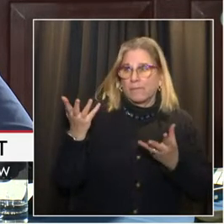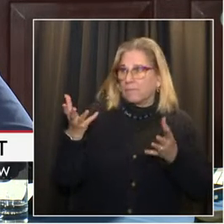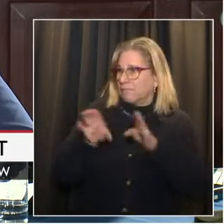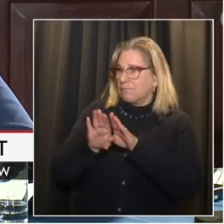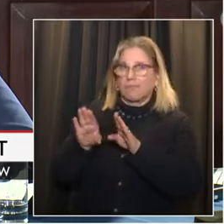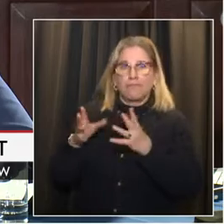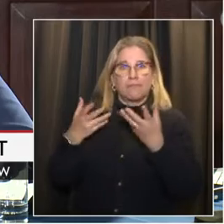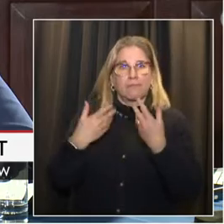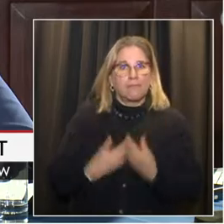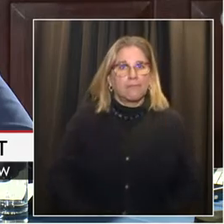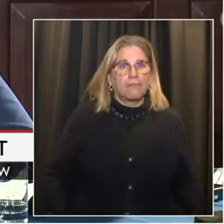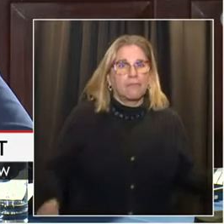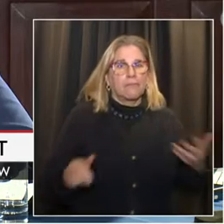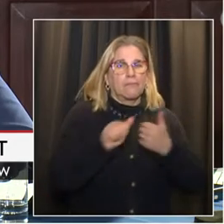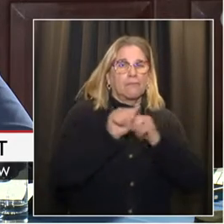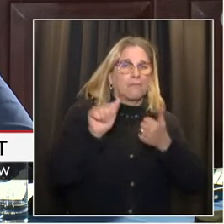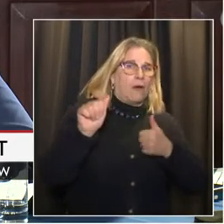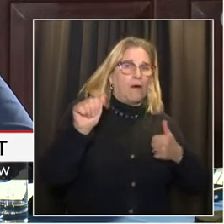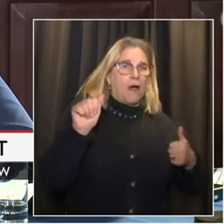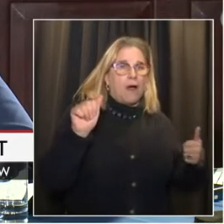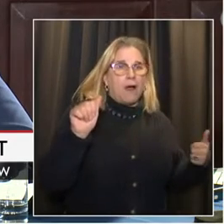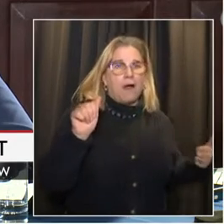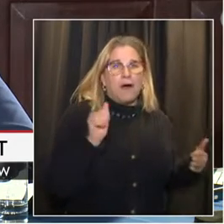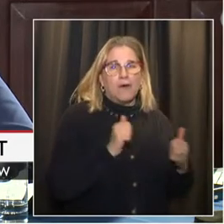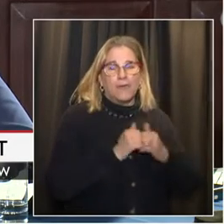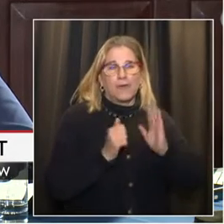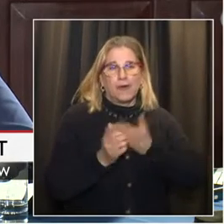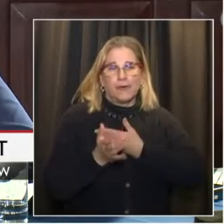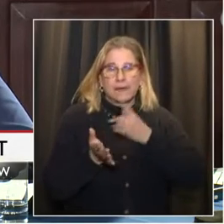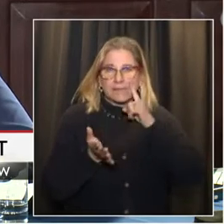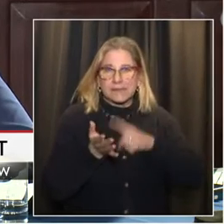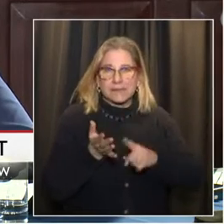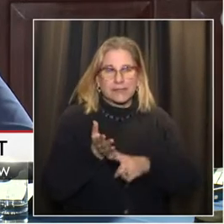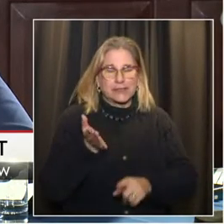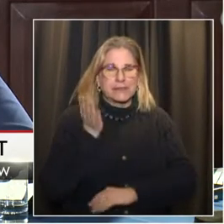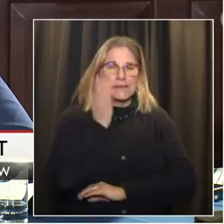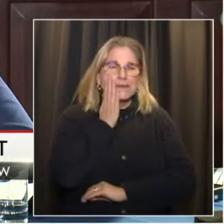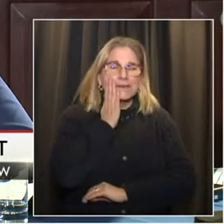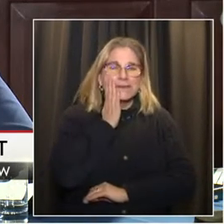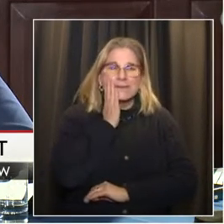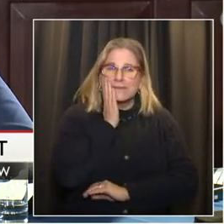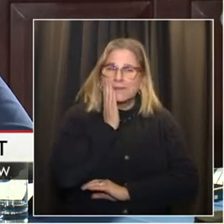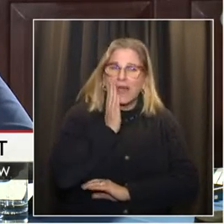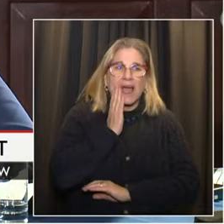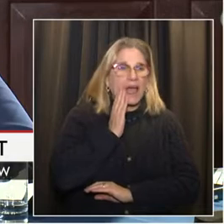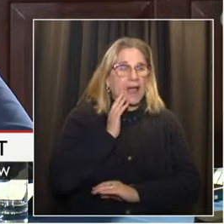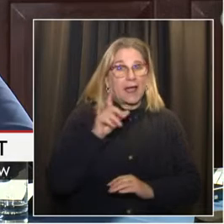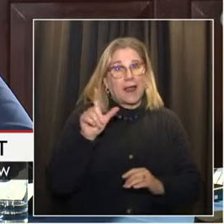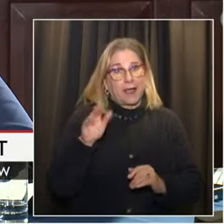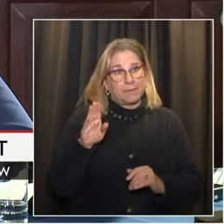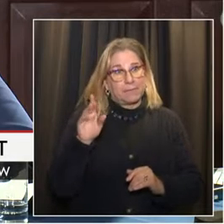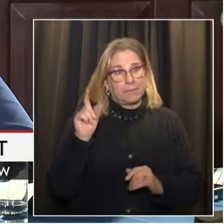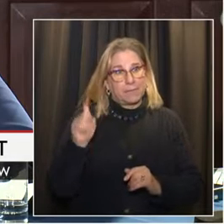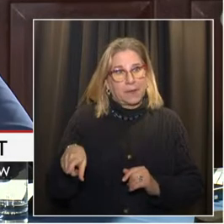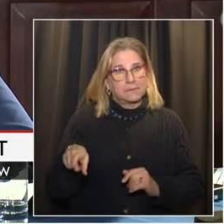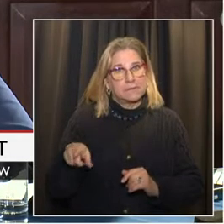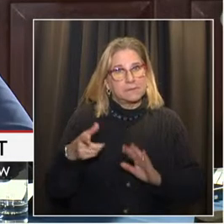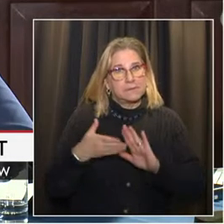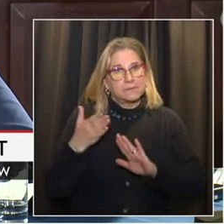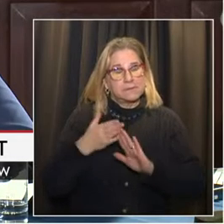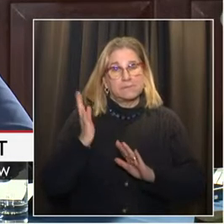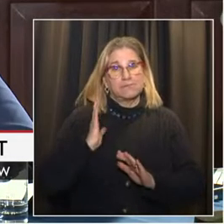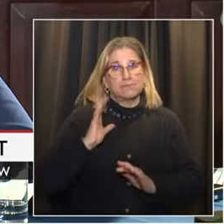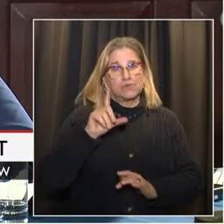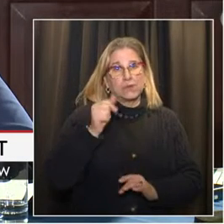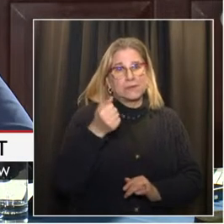crimes was tested. When we really had the lab humming in 2016, 2017, where we